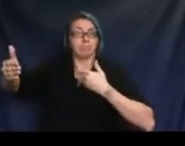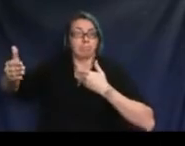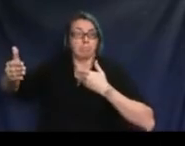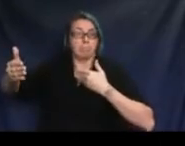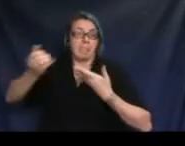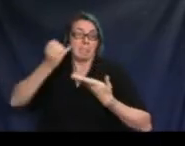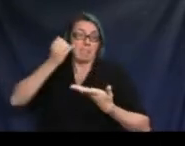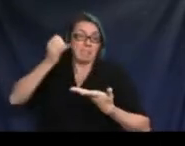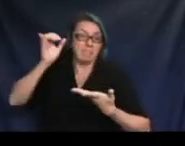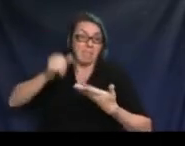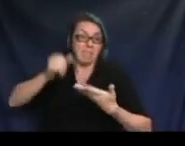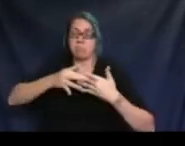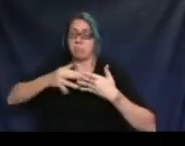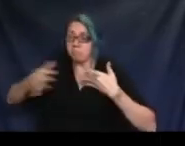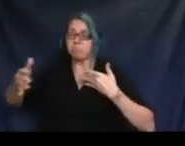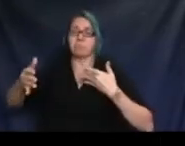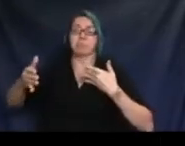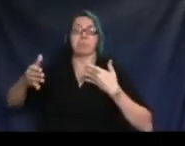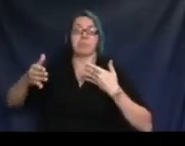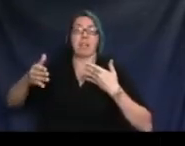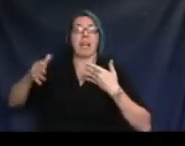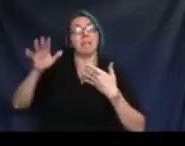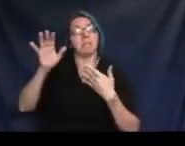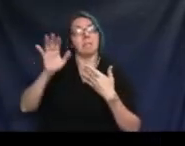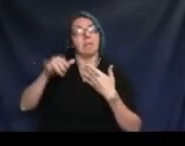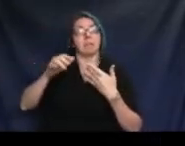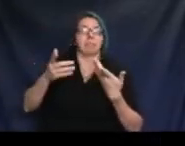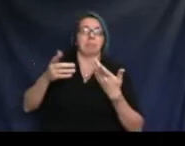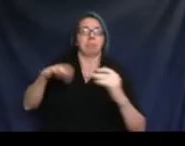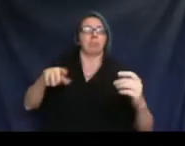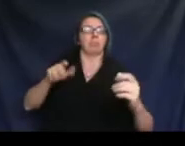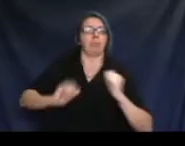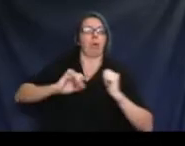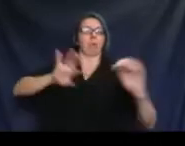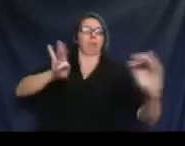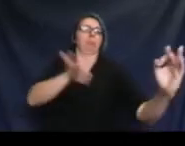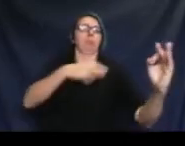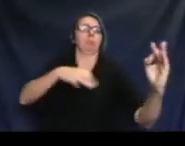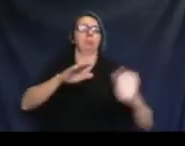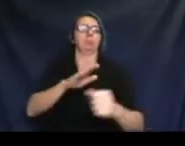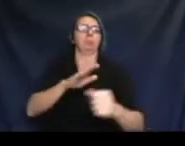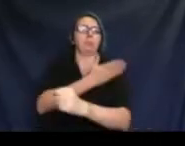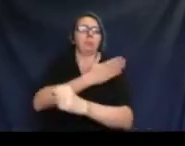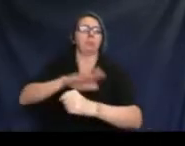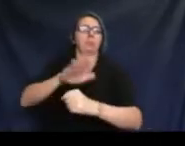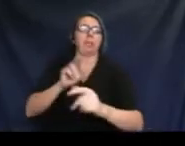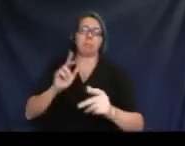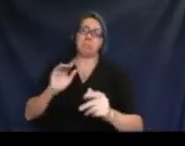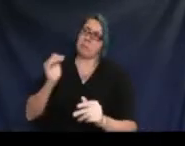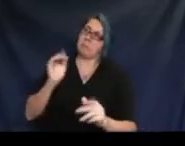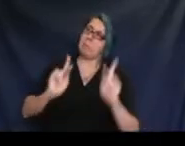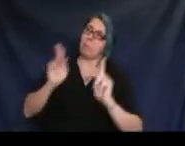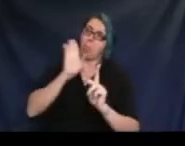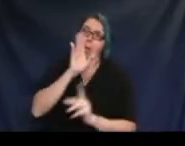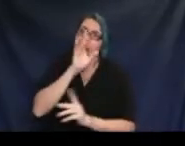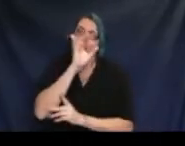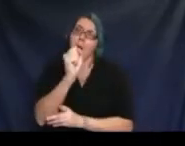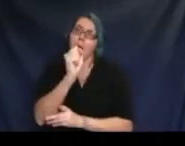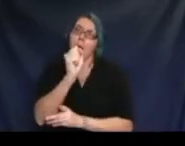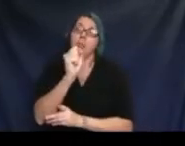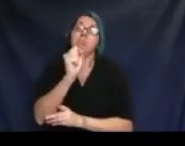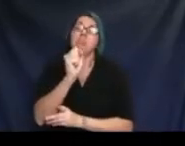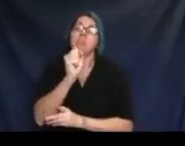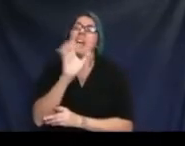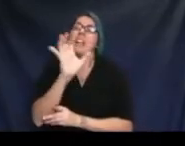as I said, of a scale that people would garner attention, then that is something that does qualify in terms of the definition of public